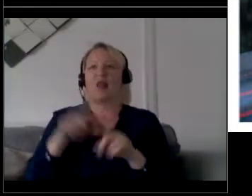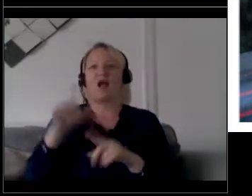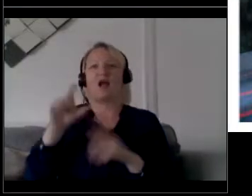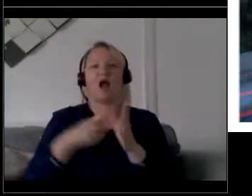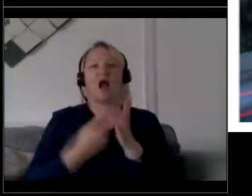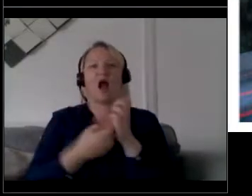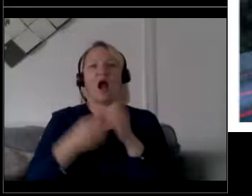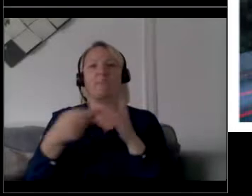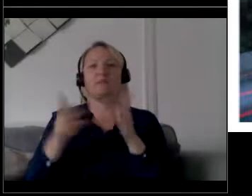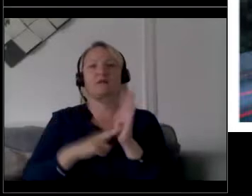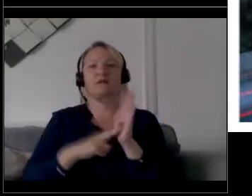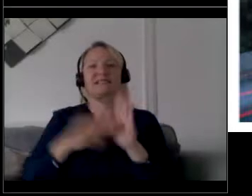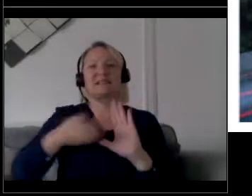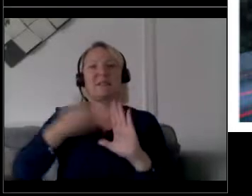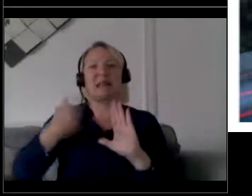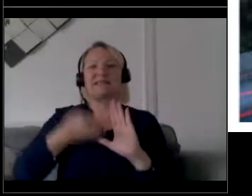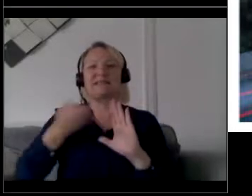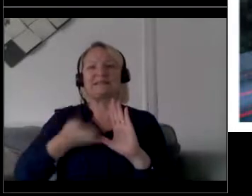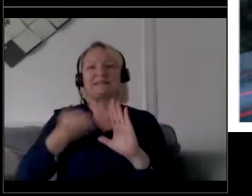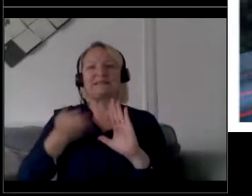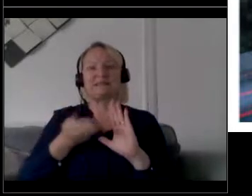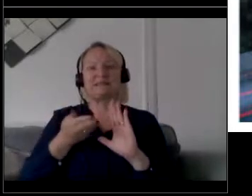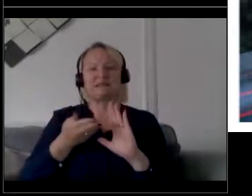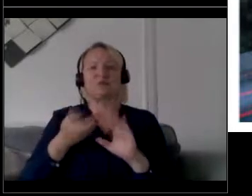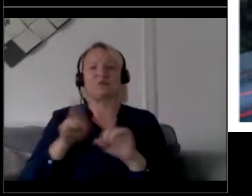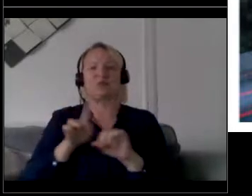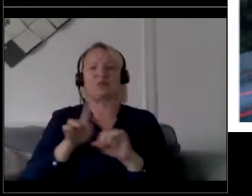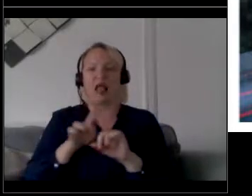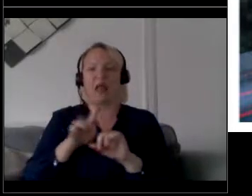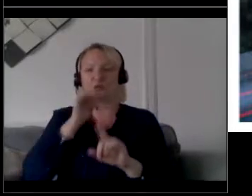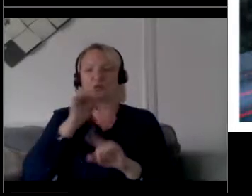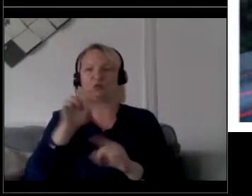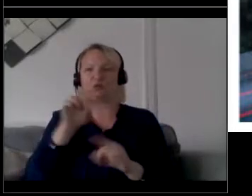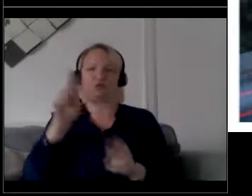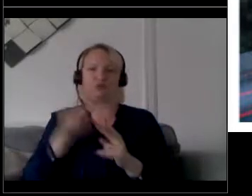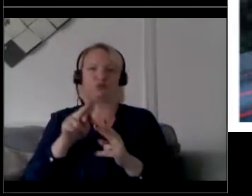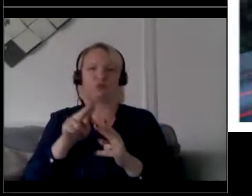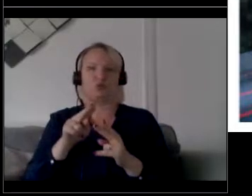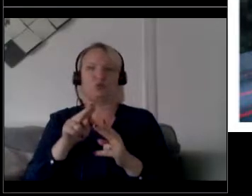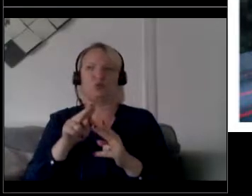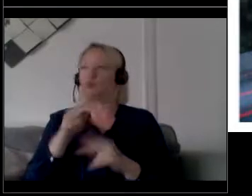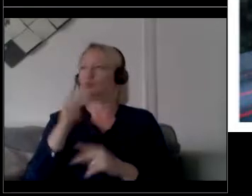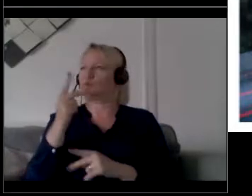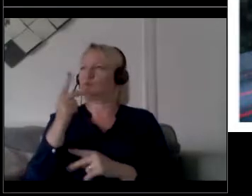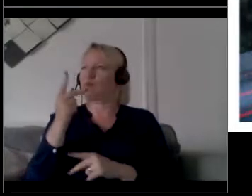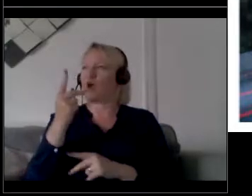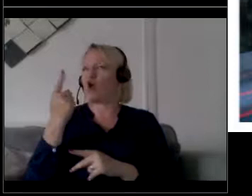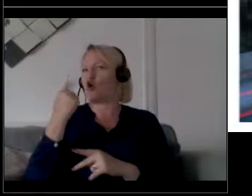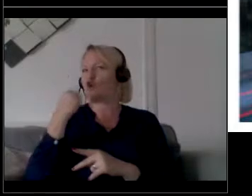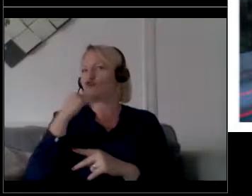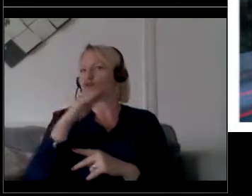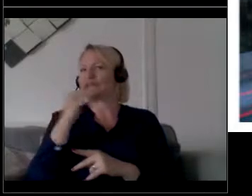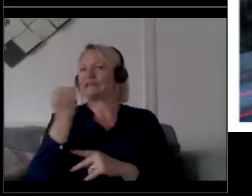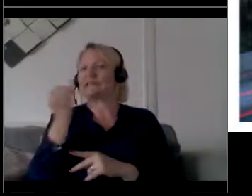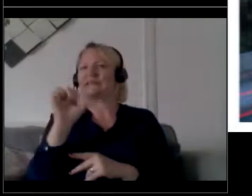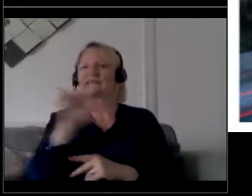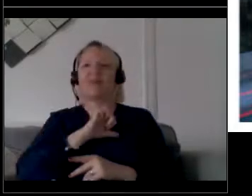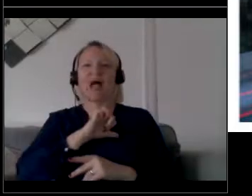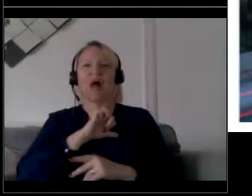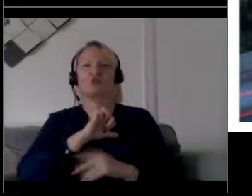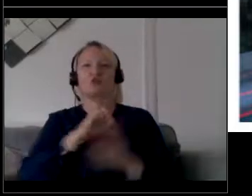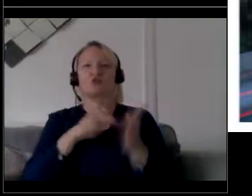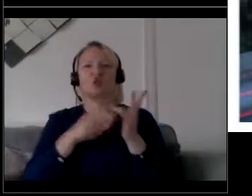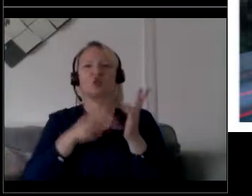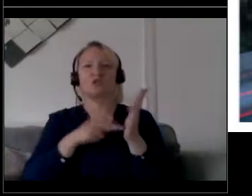traditional cement, which again would reduce the greenhouse gas emissions by approximately 160,000 tonnes. When the